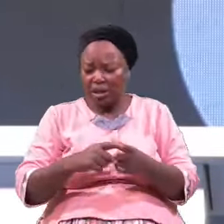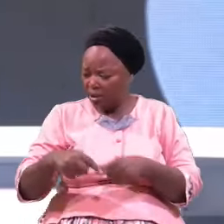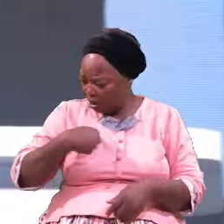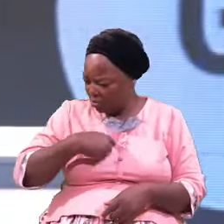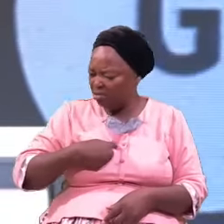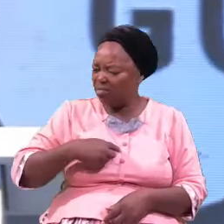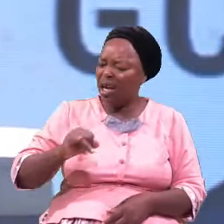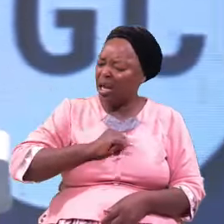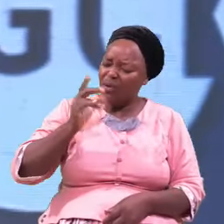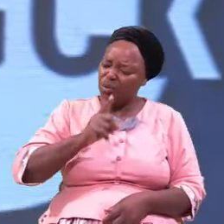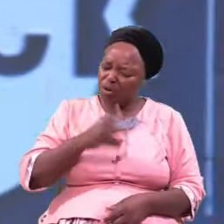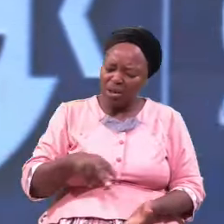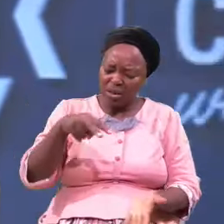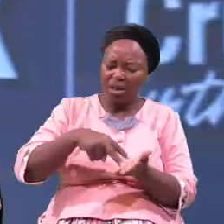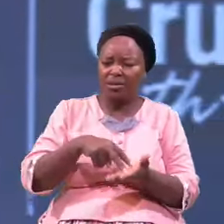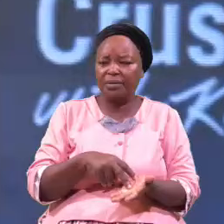Up